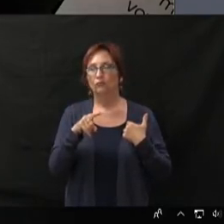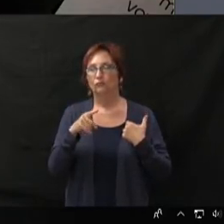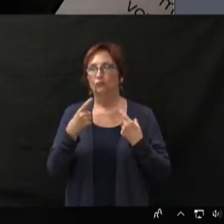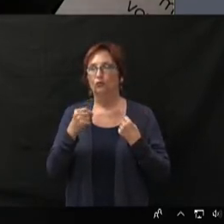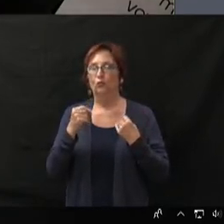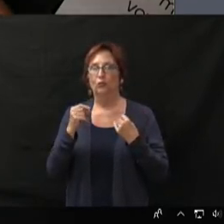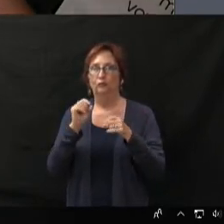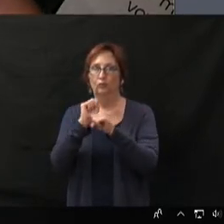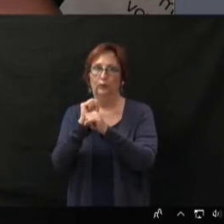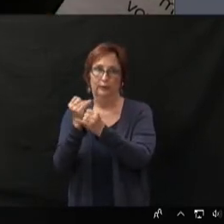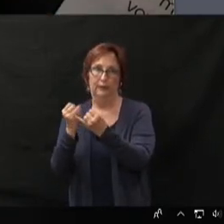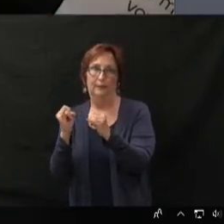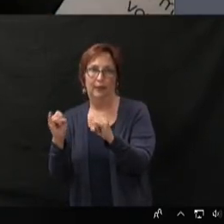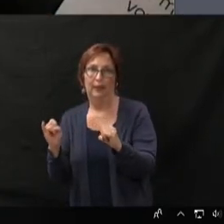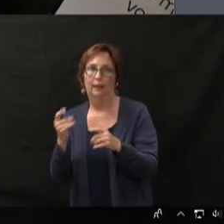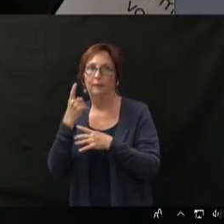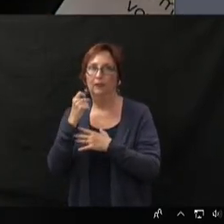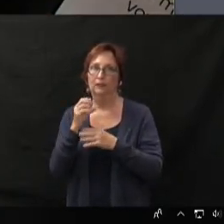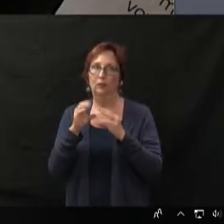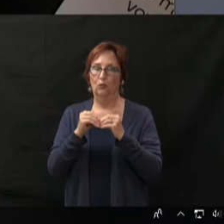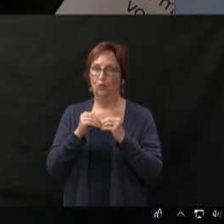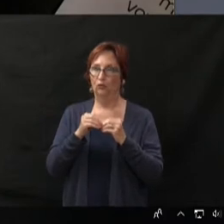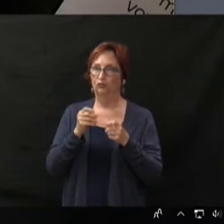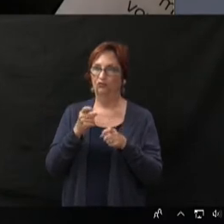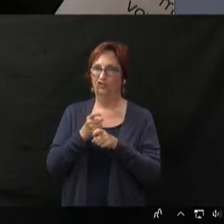yourself, because some of them are tricky.